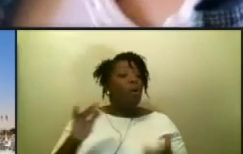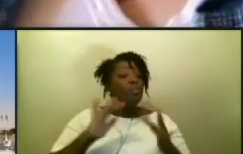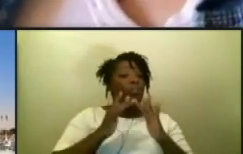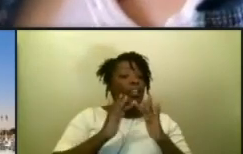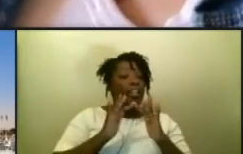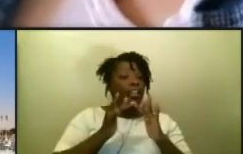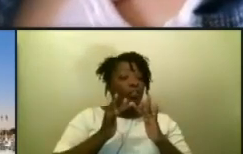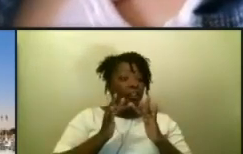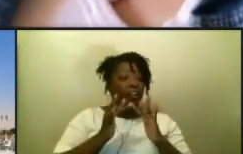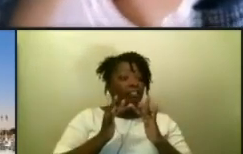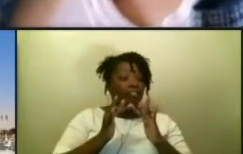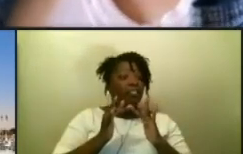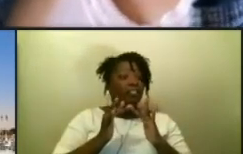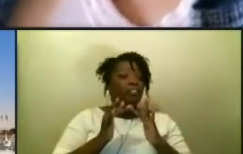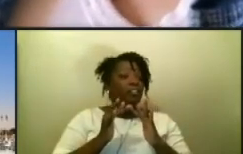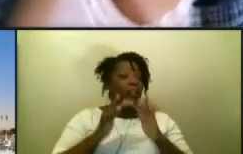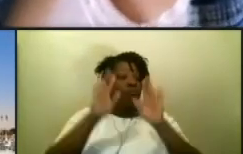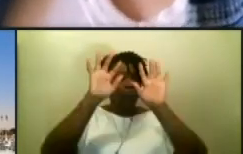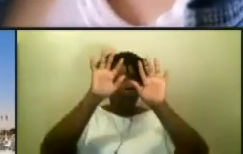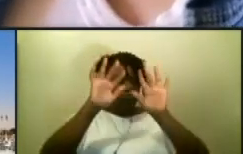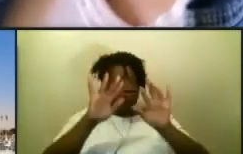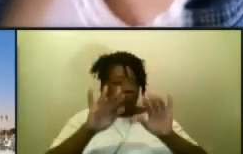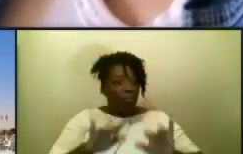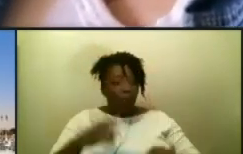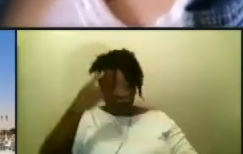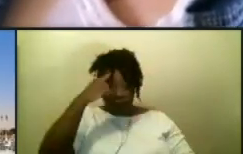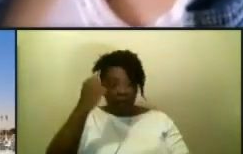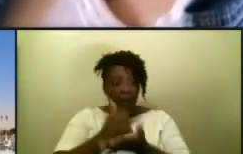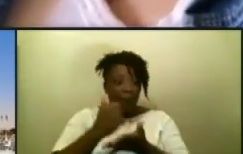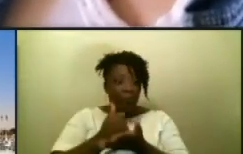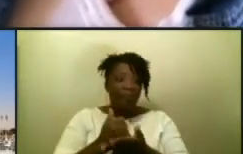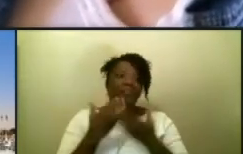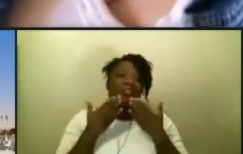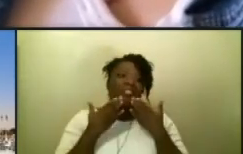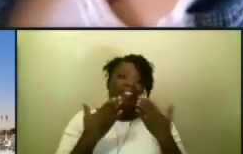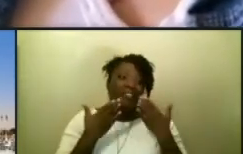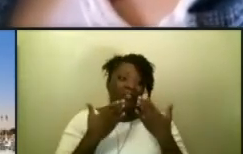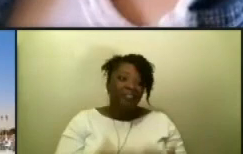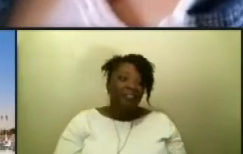a request for help. Thank you.